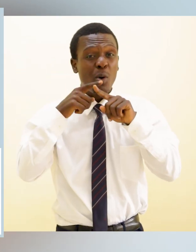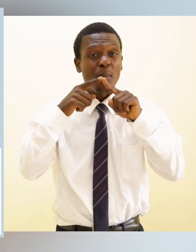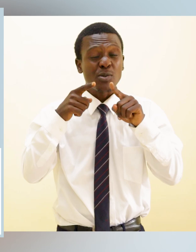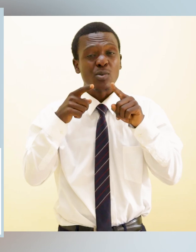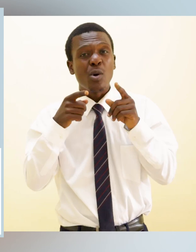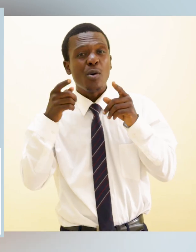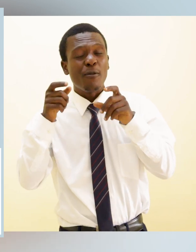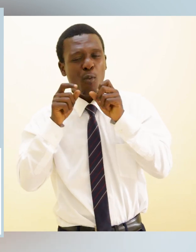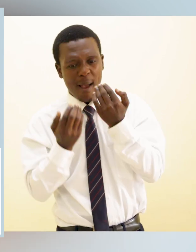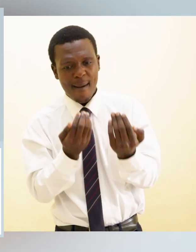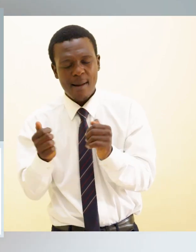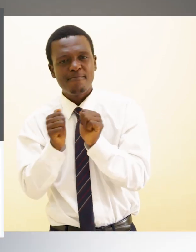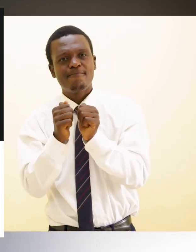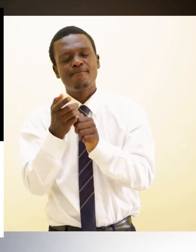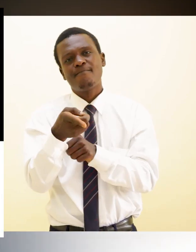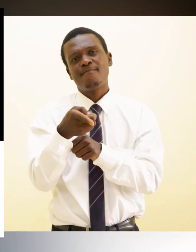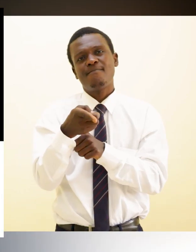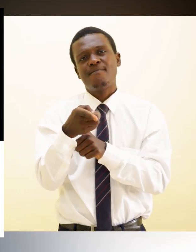children.